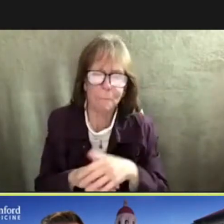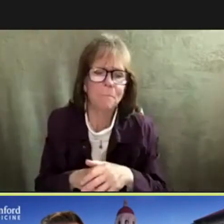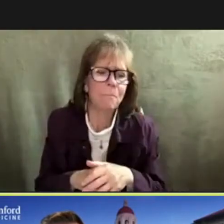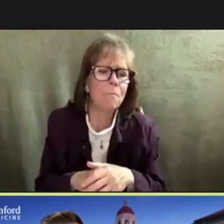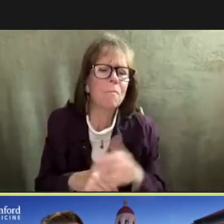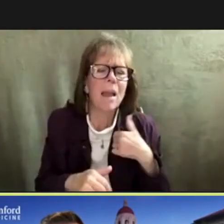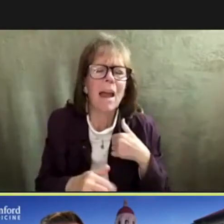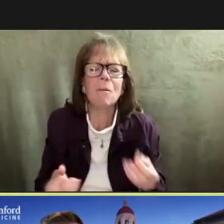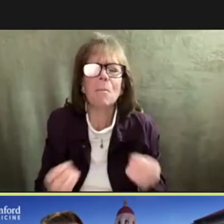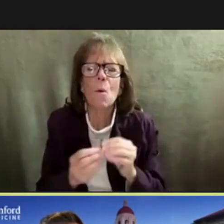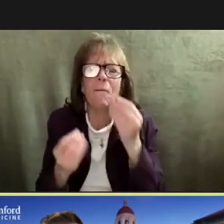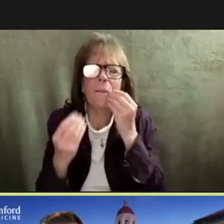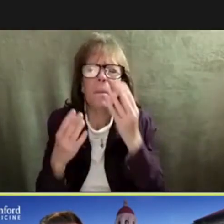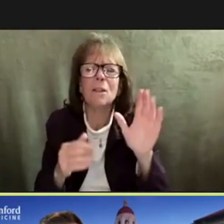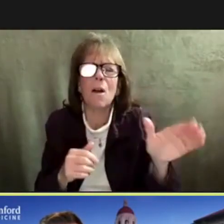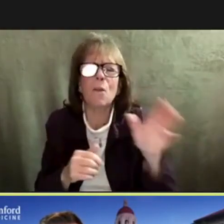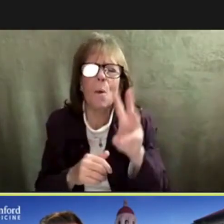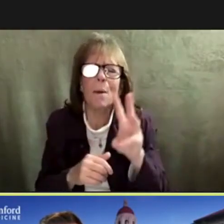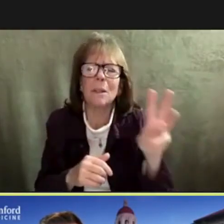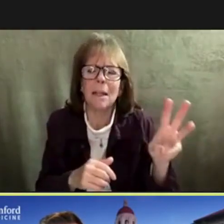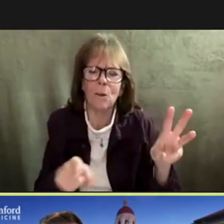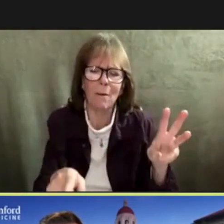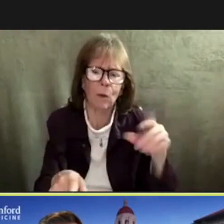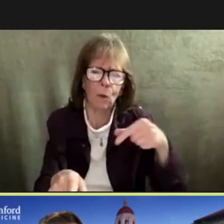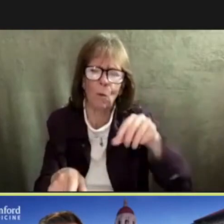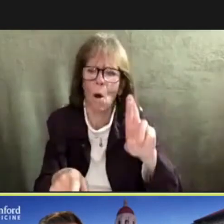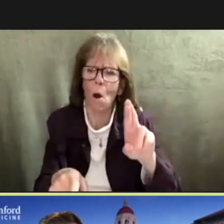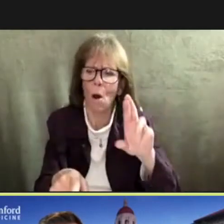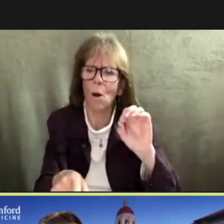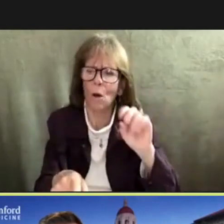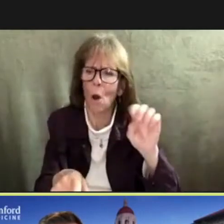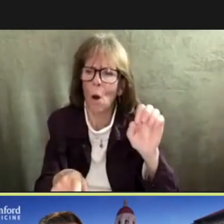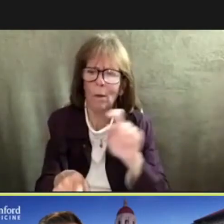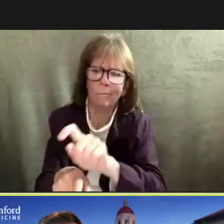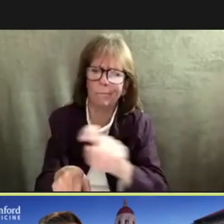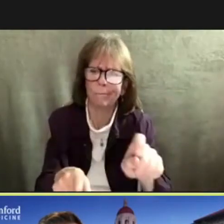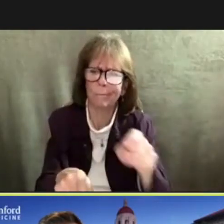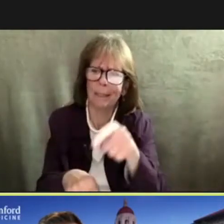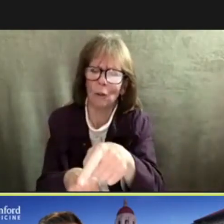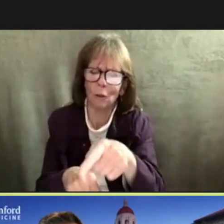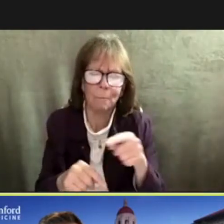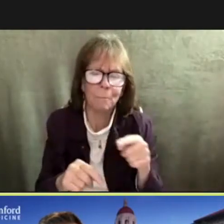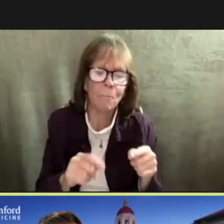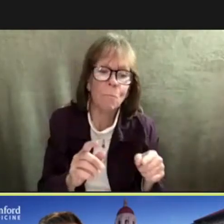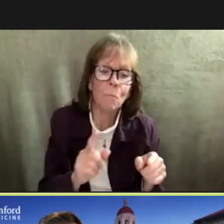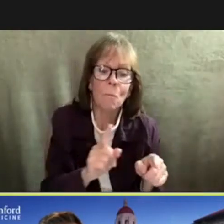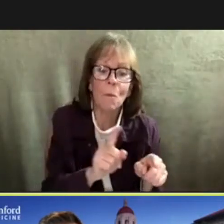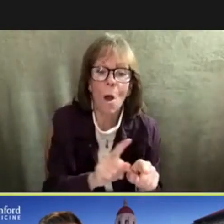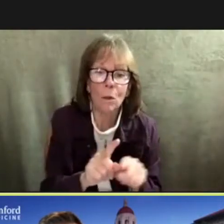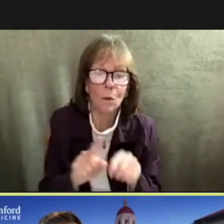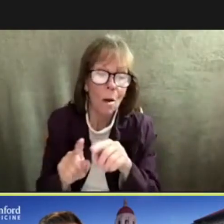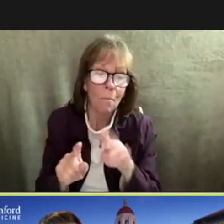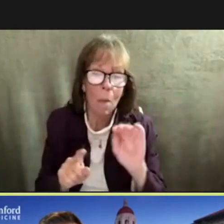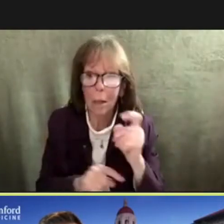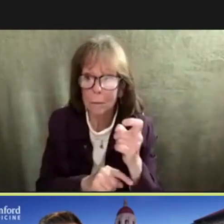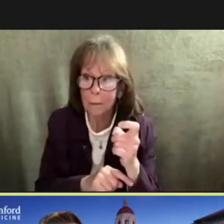more info on their website. There's a QR code here, which is also on Box, or you